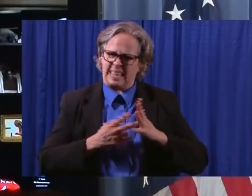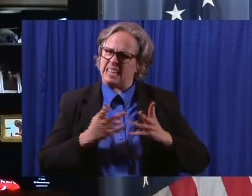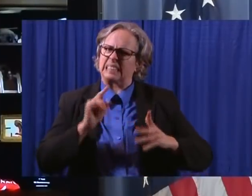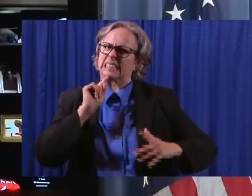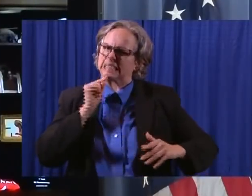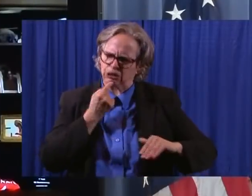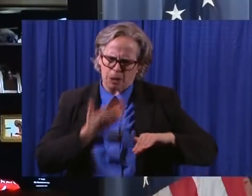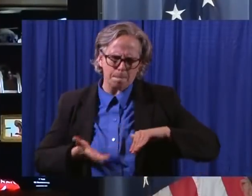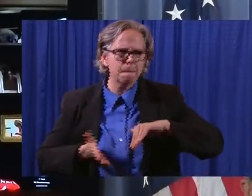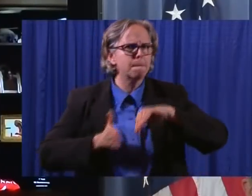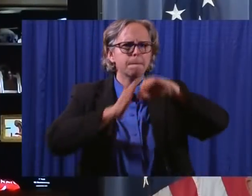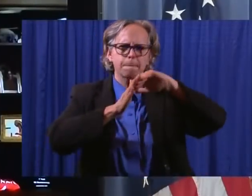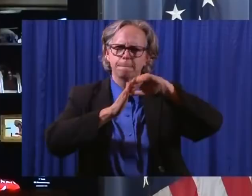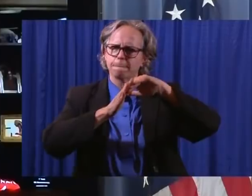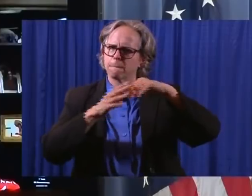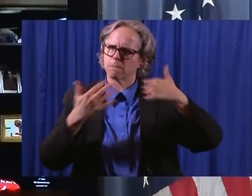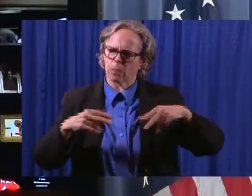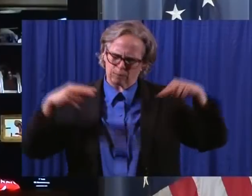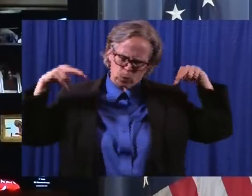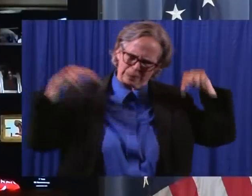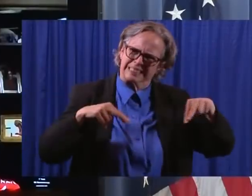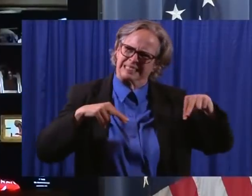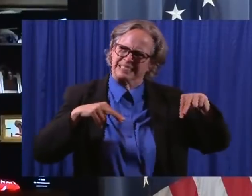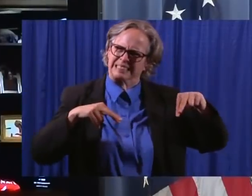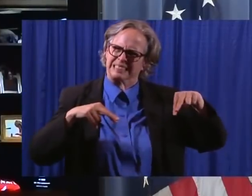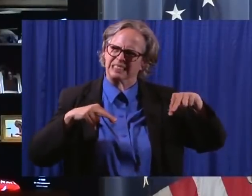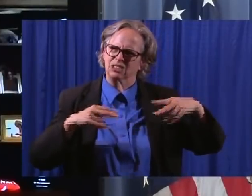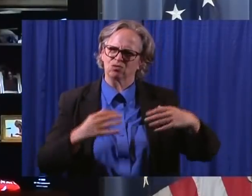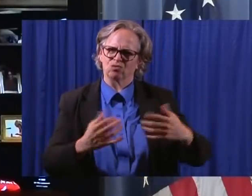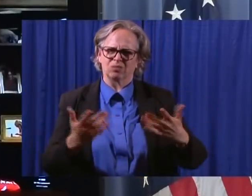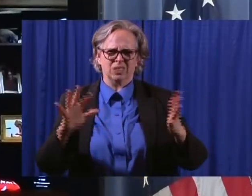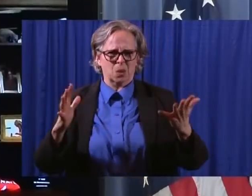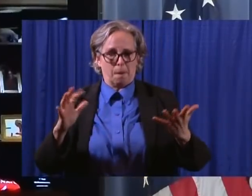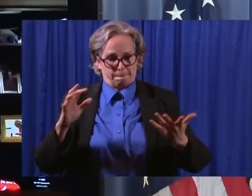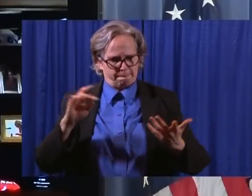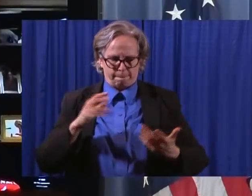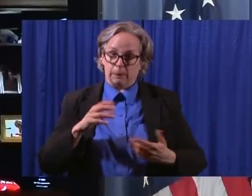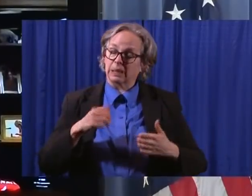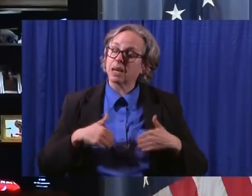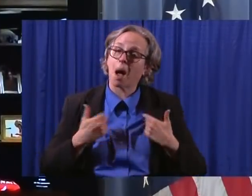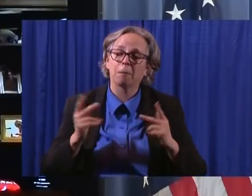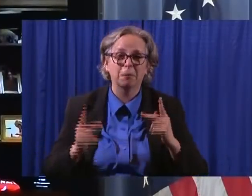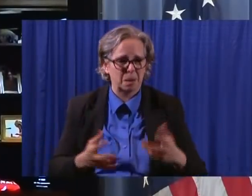way disproportionately in younger adults. We are still seeing some increase in the